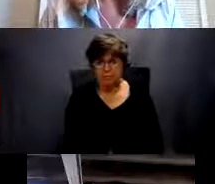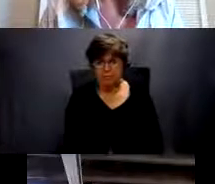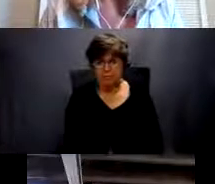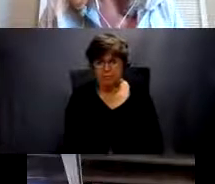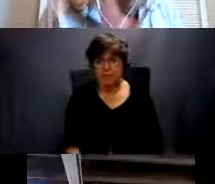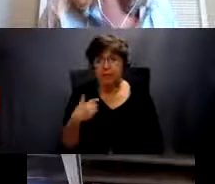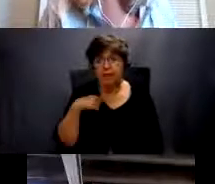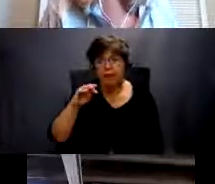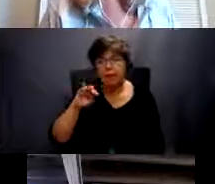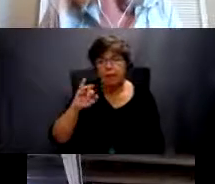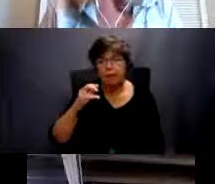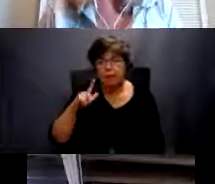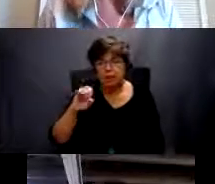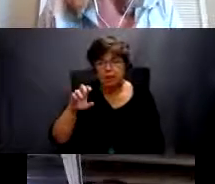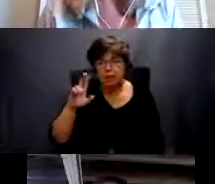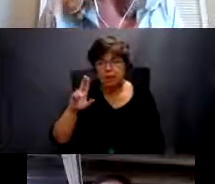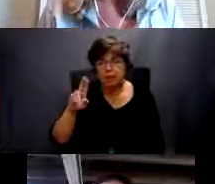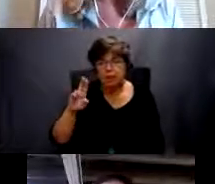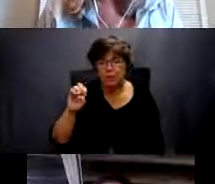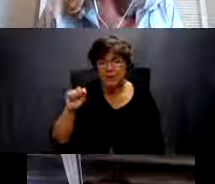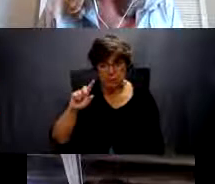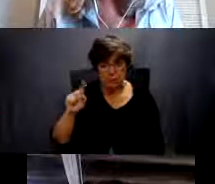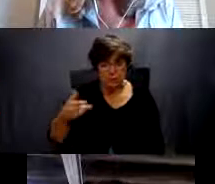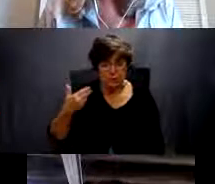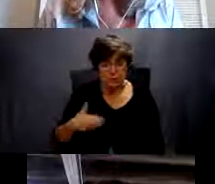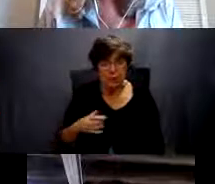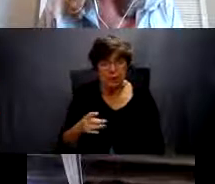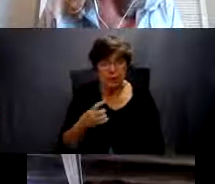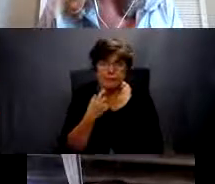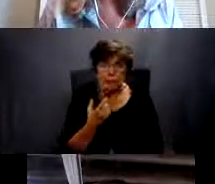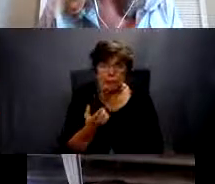And I am Michelle Yates. I hate to say